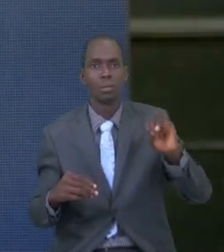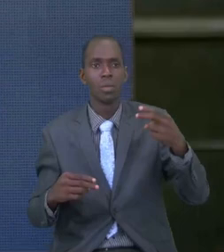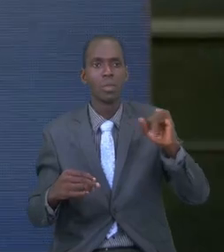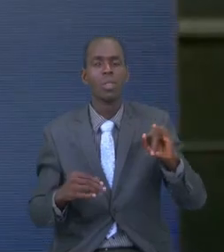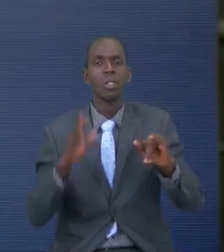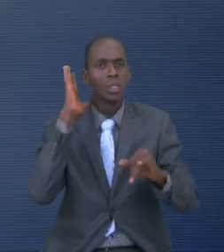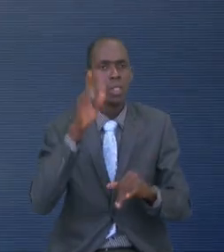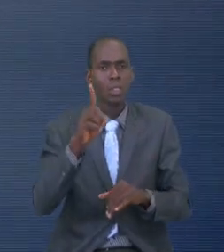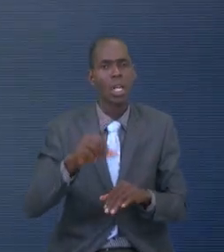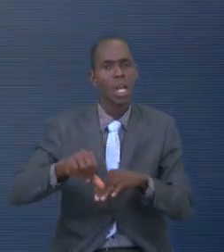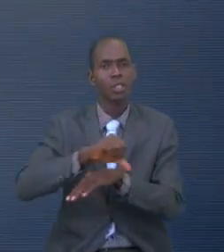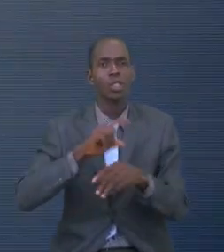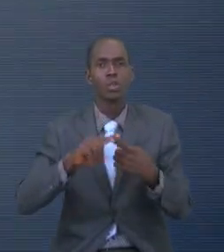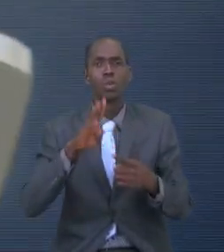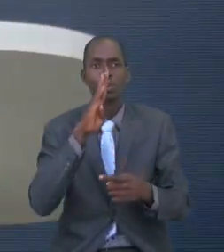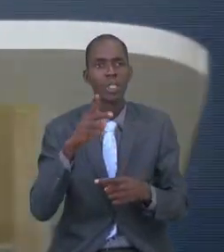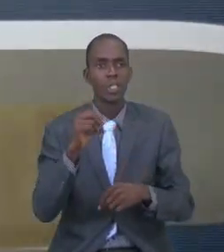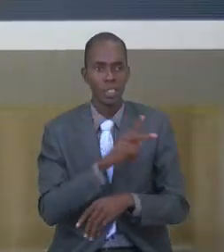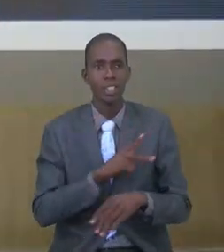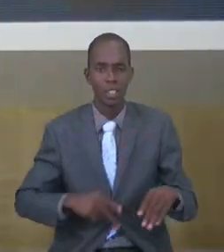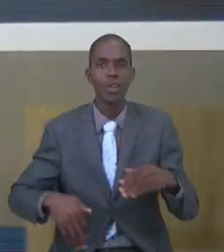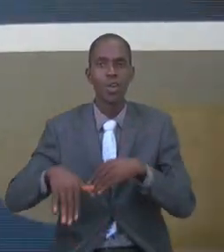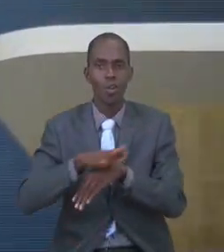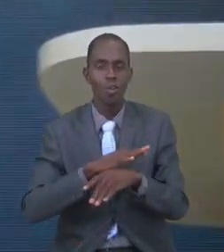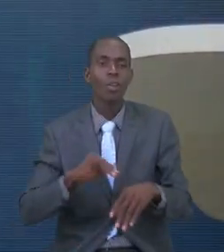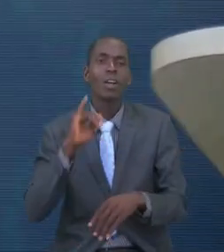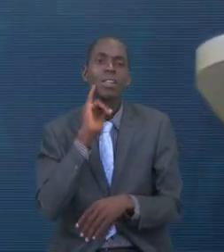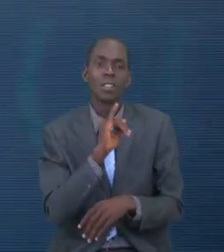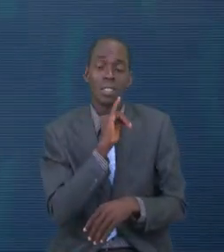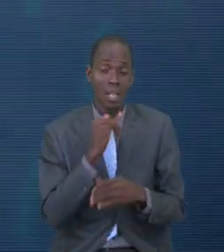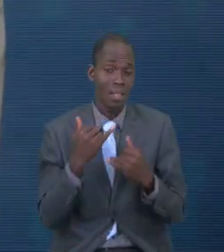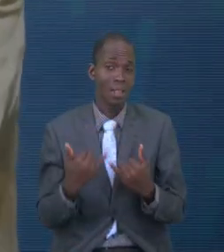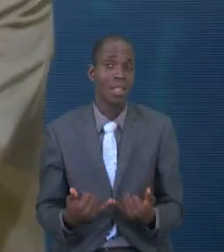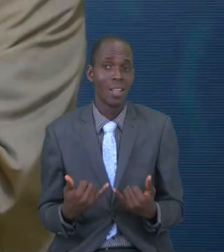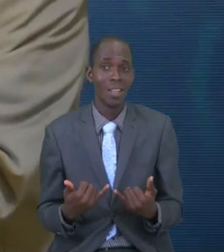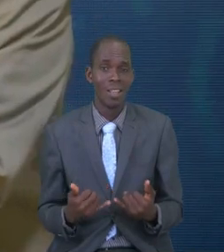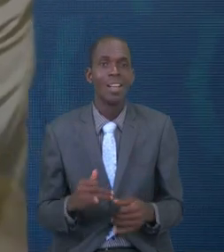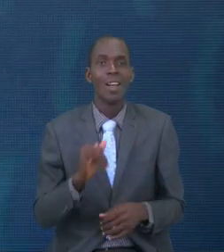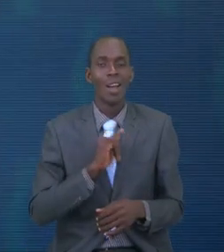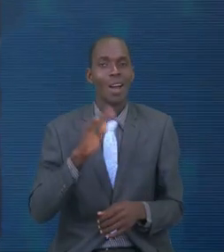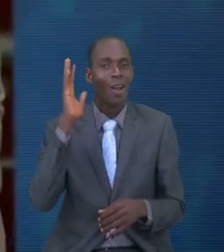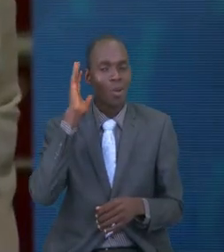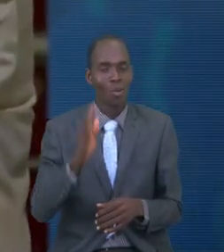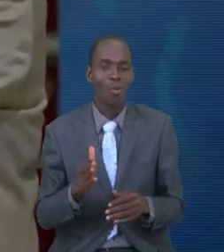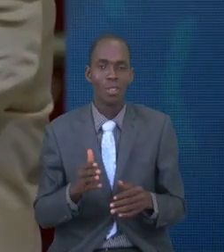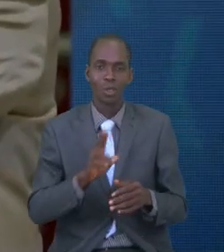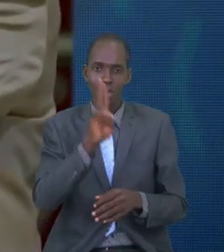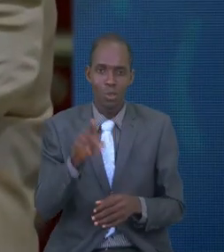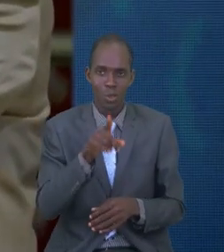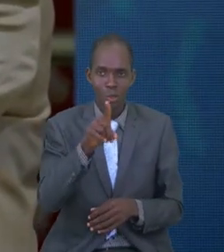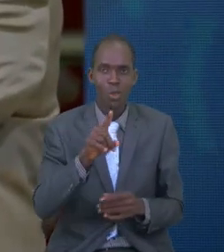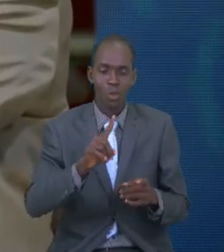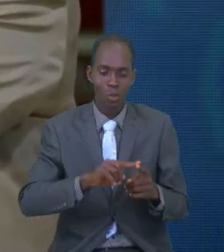over Israel. Now, I'm going to use you to push Ahab and